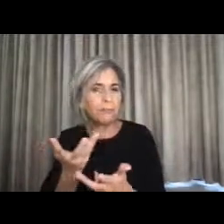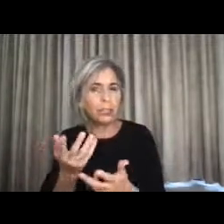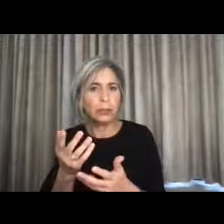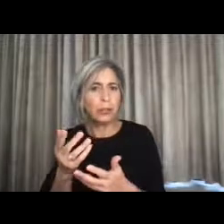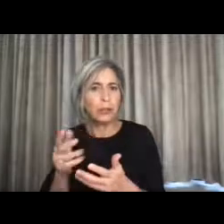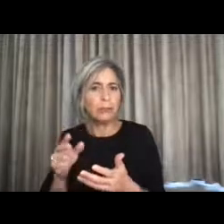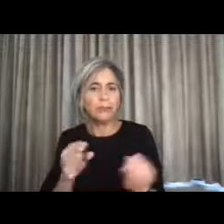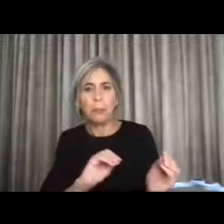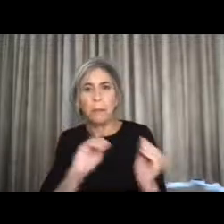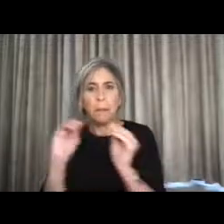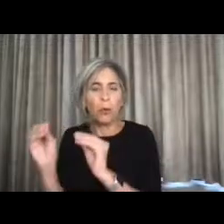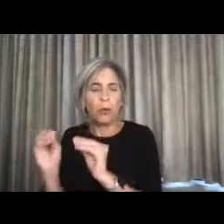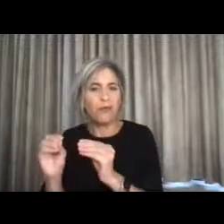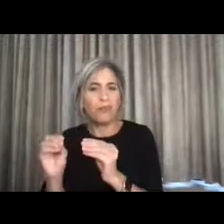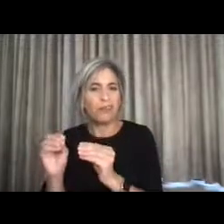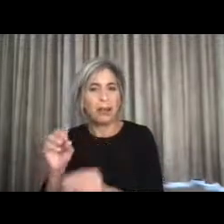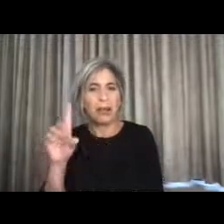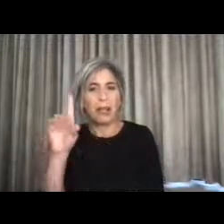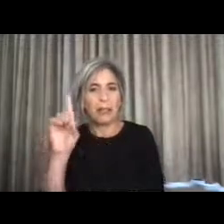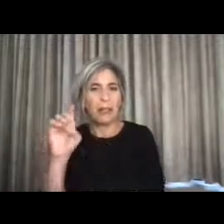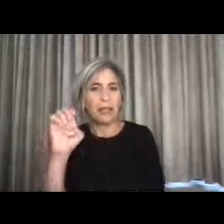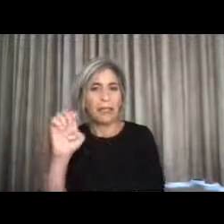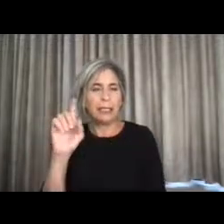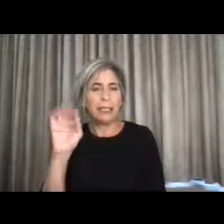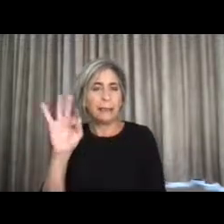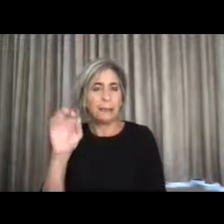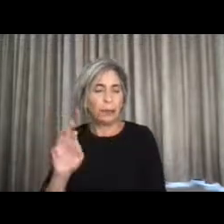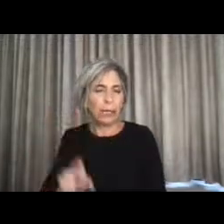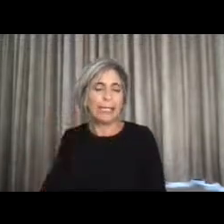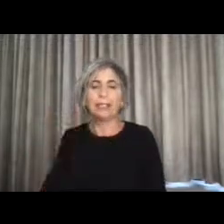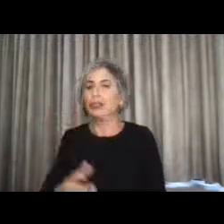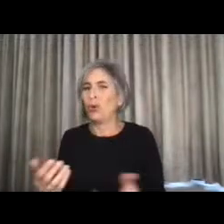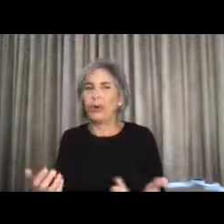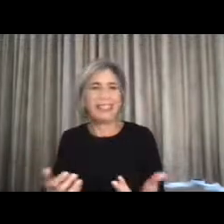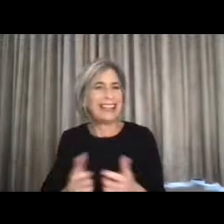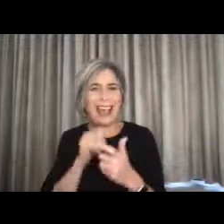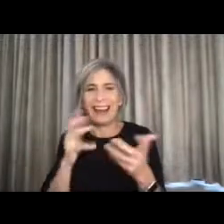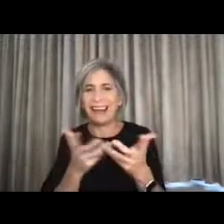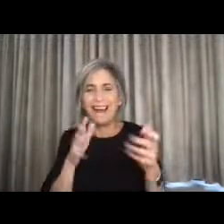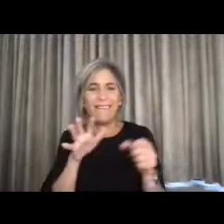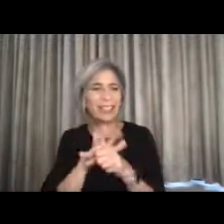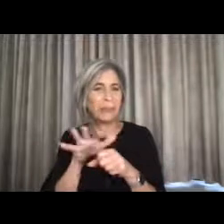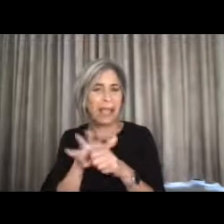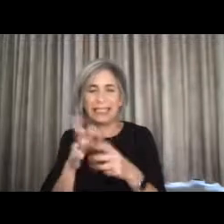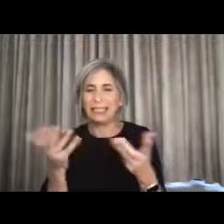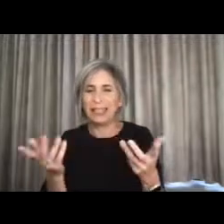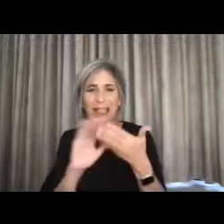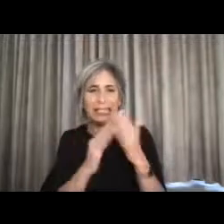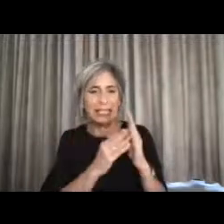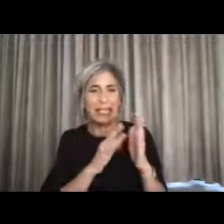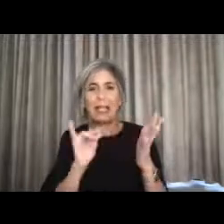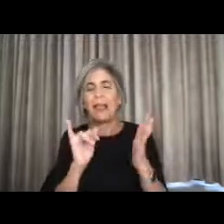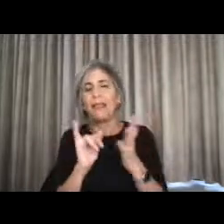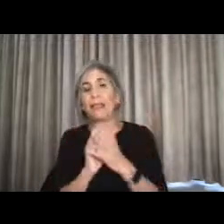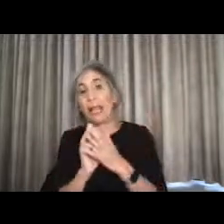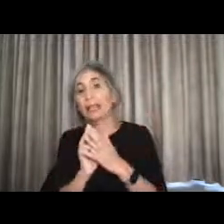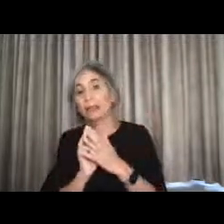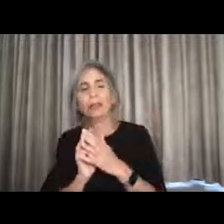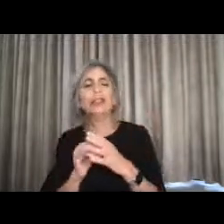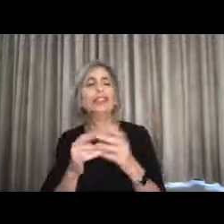that gets challenging at times. Simply, there's not enough space in our operations in the city. So that's why we encourage everyone ahead of